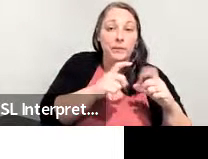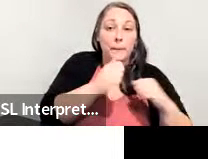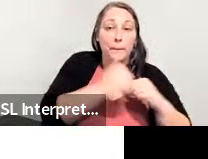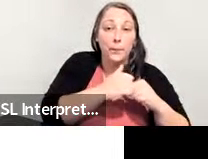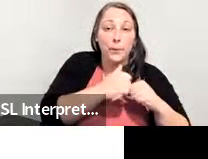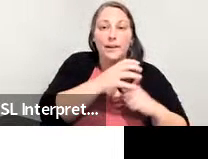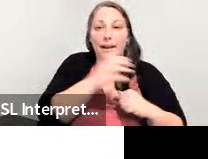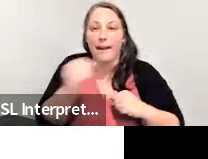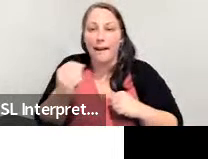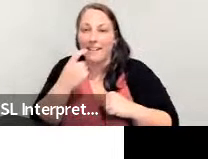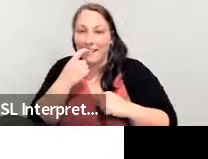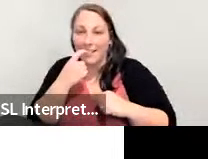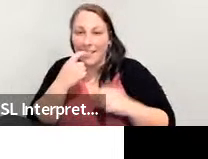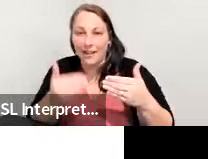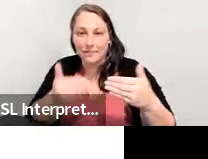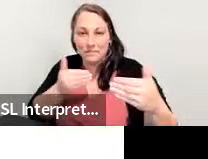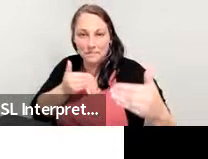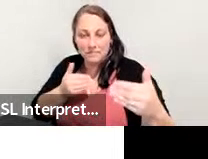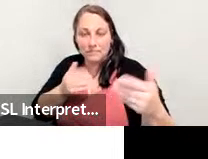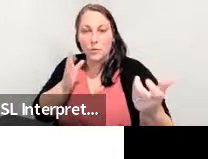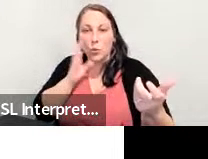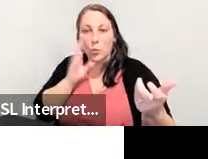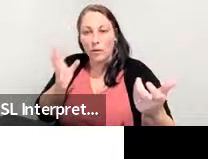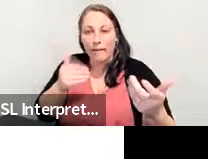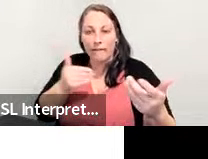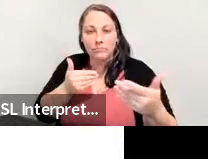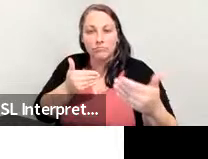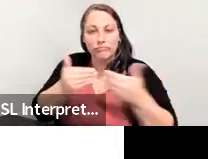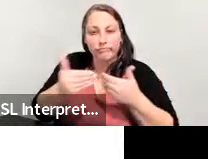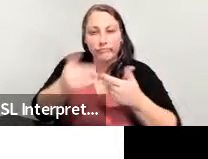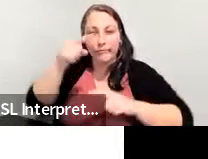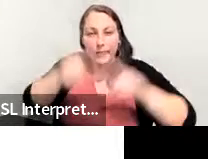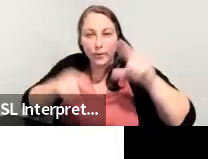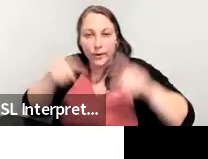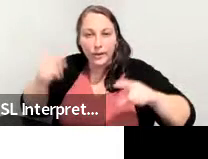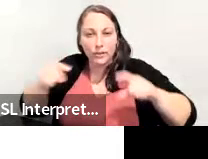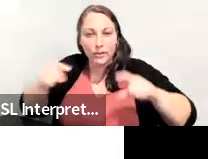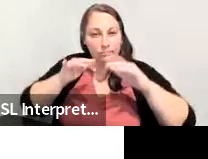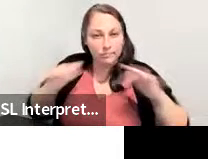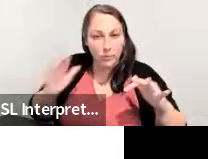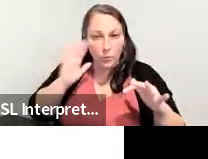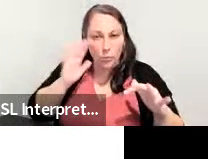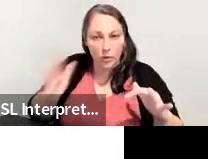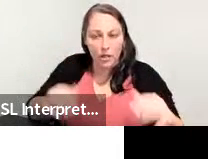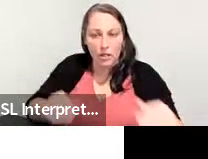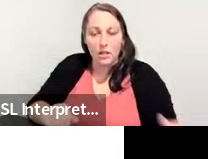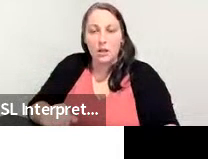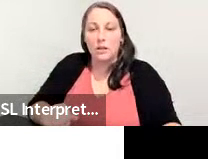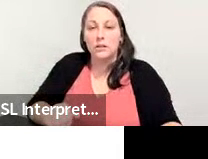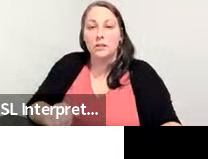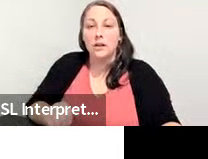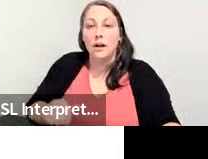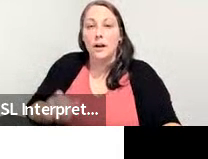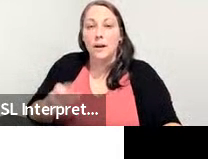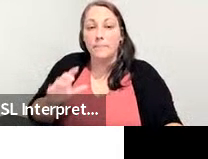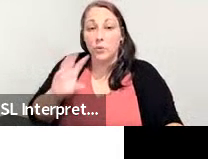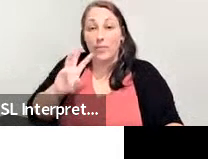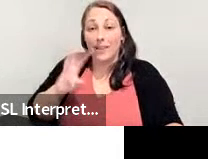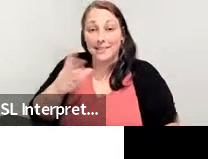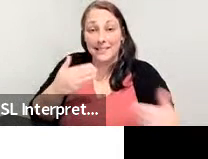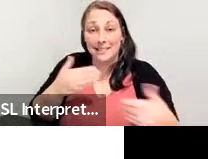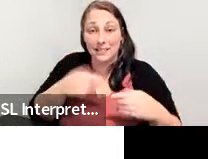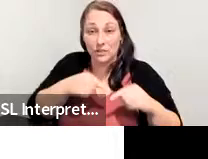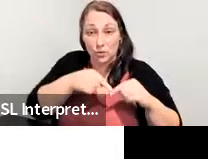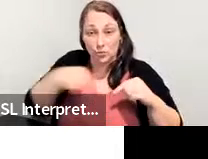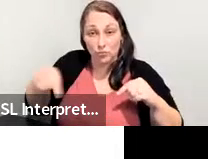I think it's really successful on that Penn Street rendering that you have. It shows that. And I almost wish you did a similar